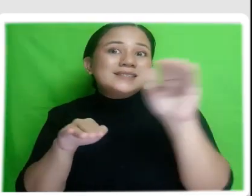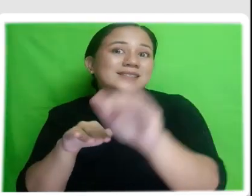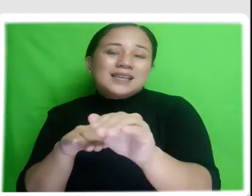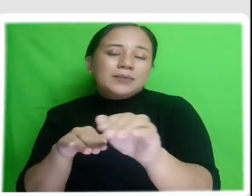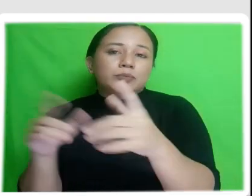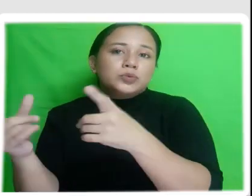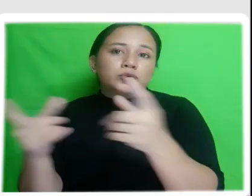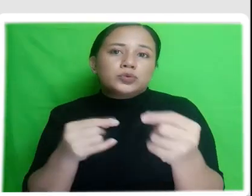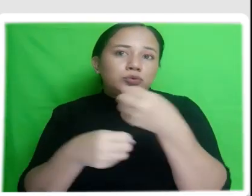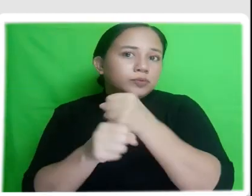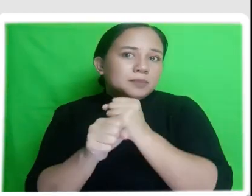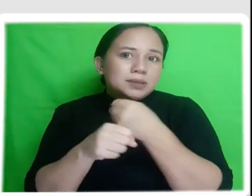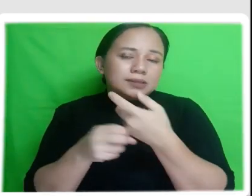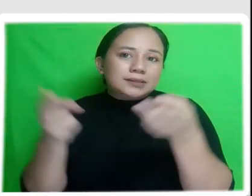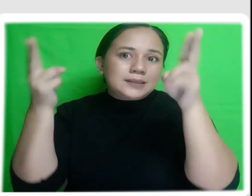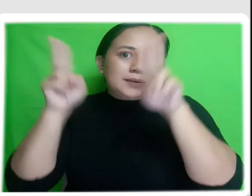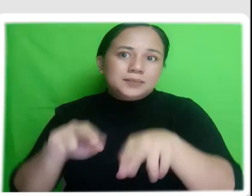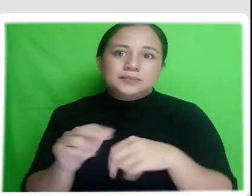this happen?